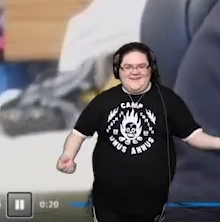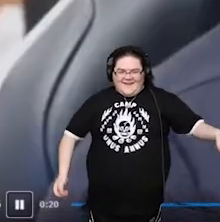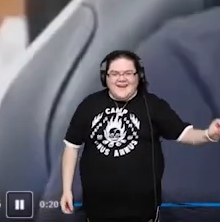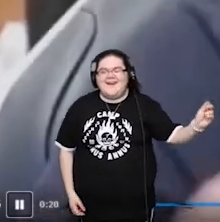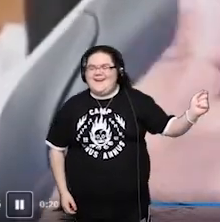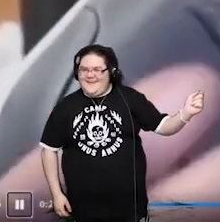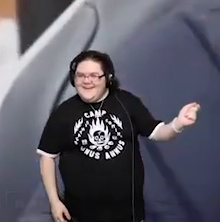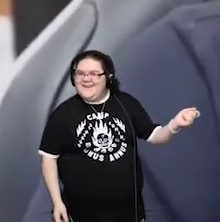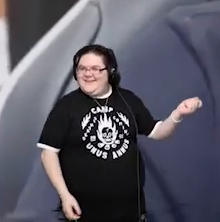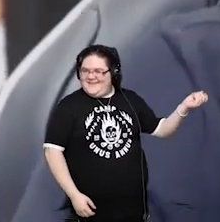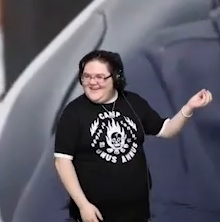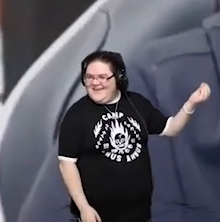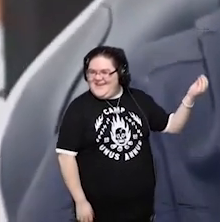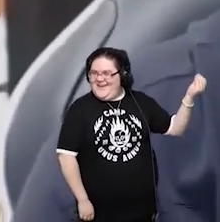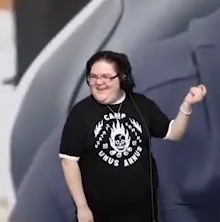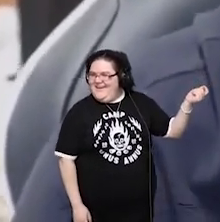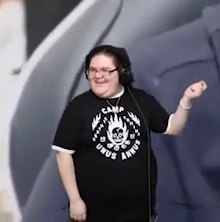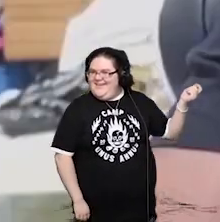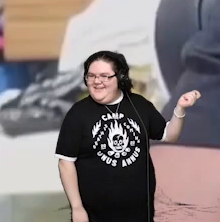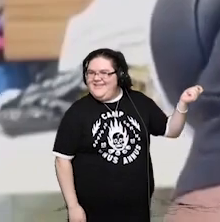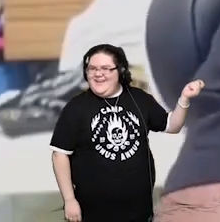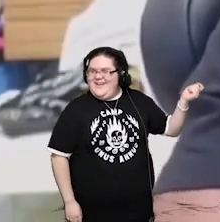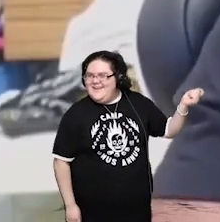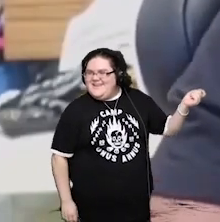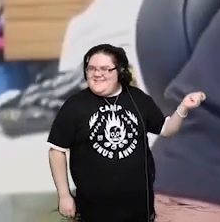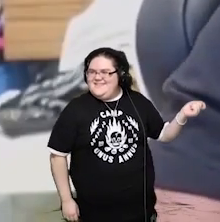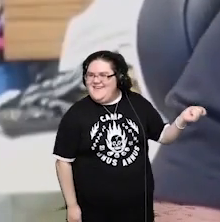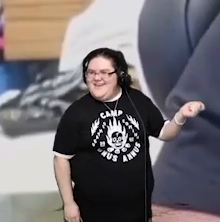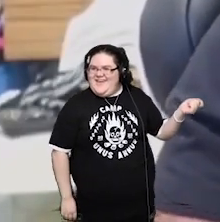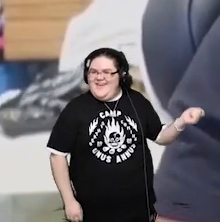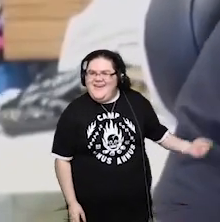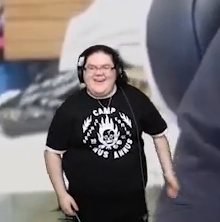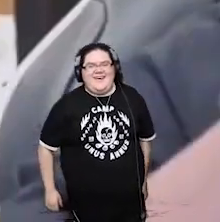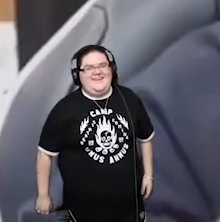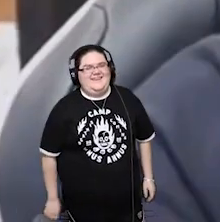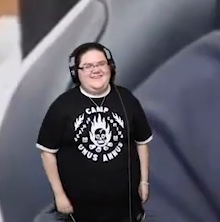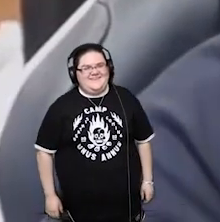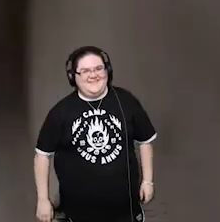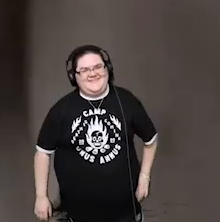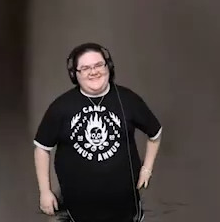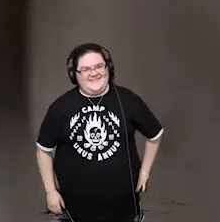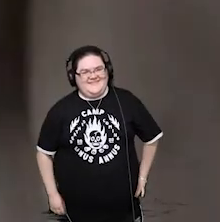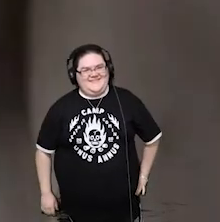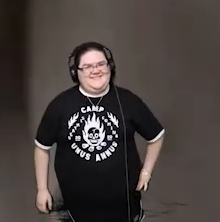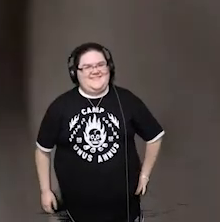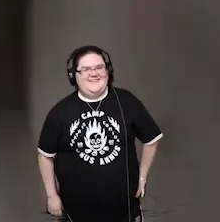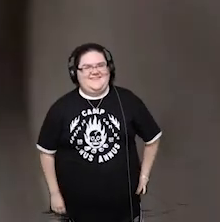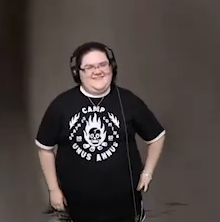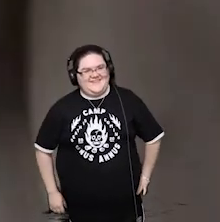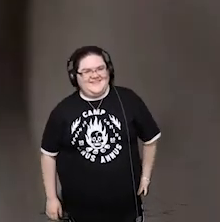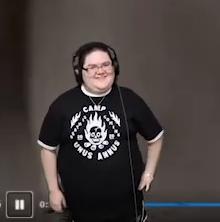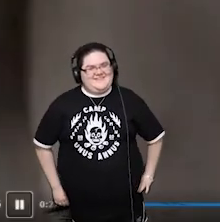I am, he will be able to post it on his own channel. I'm not even right, doing JJ, it. Alright, JJ, you gave me a huge banger.